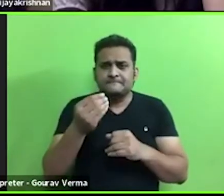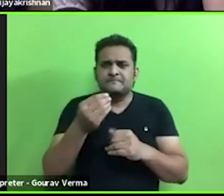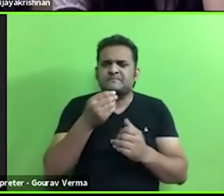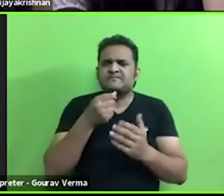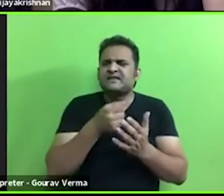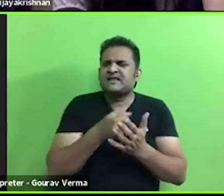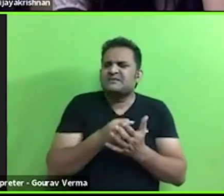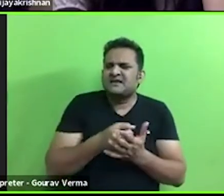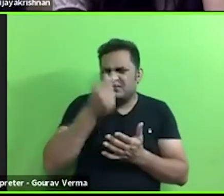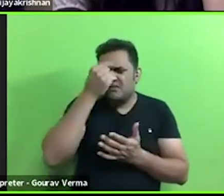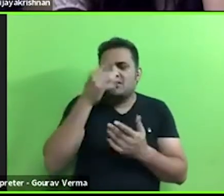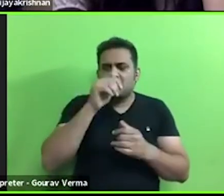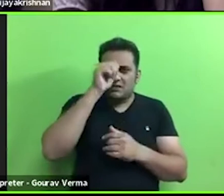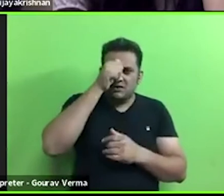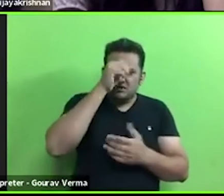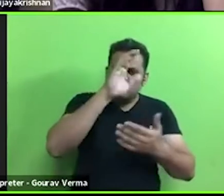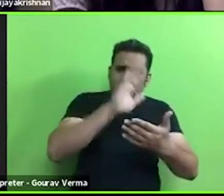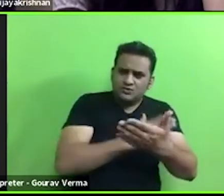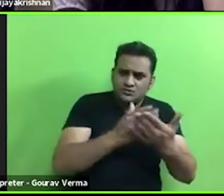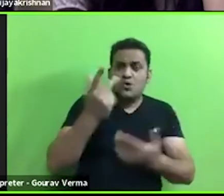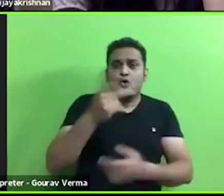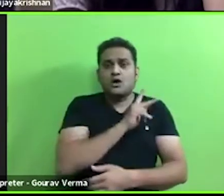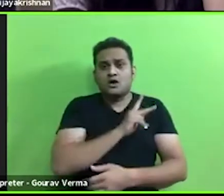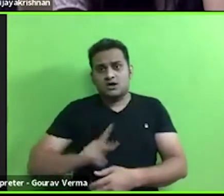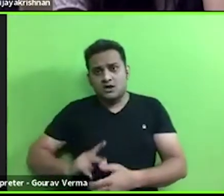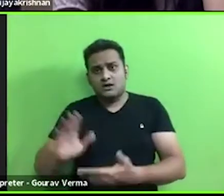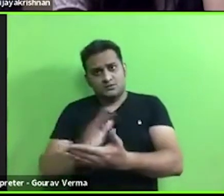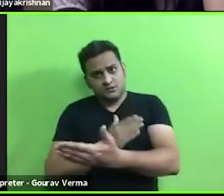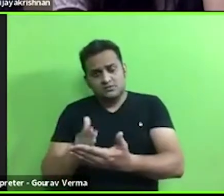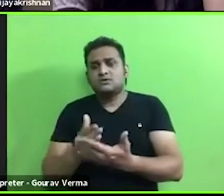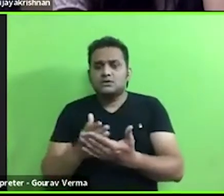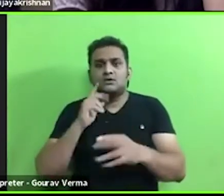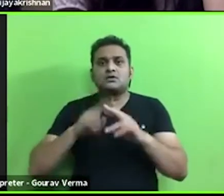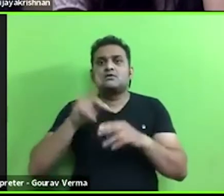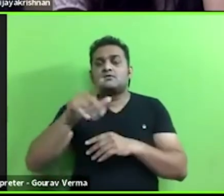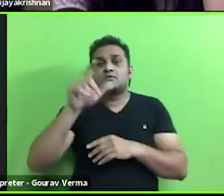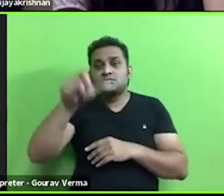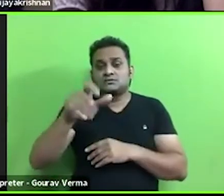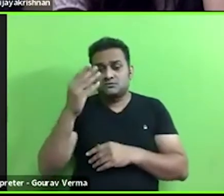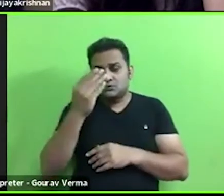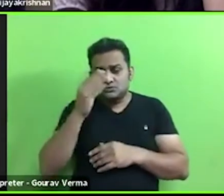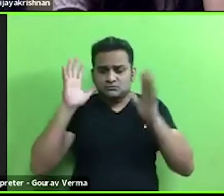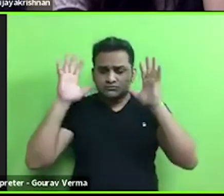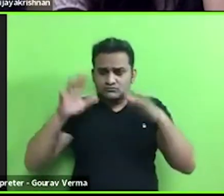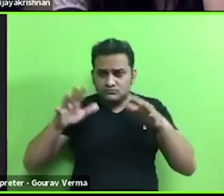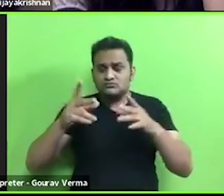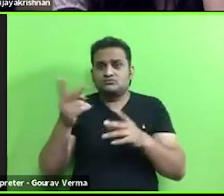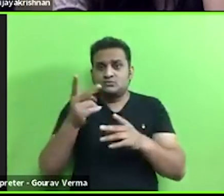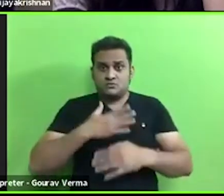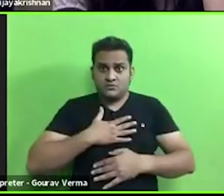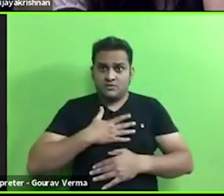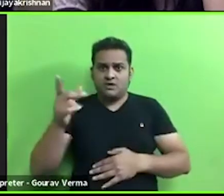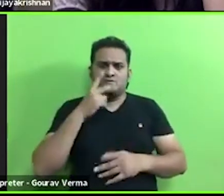it is Hindustani music or Carnatic music. If you are a person of Islamic faith in these 2 systems, you have